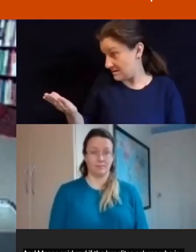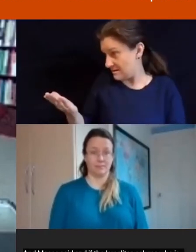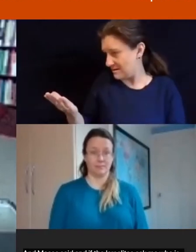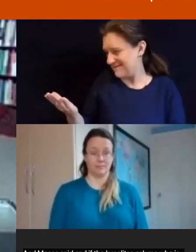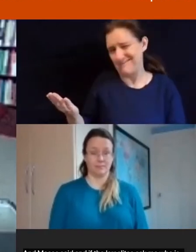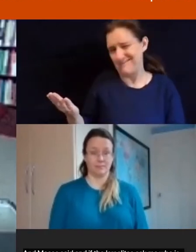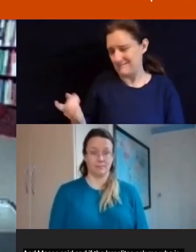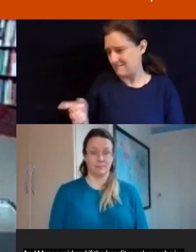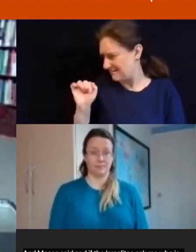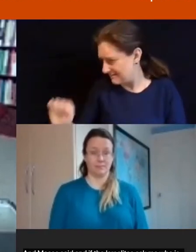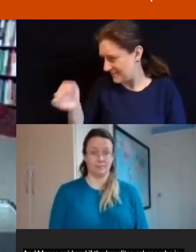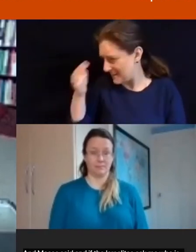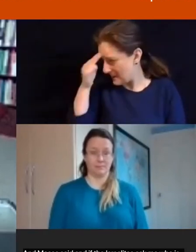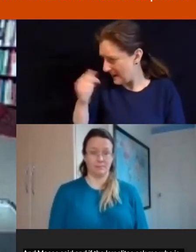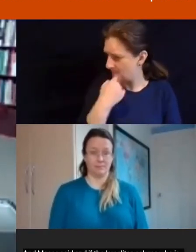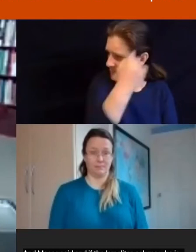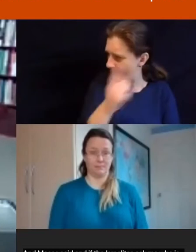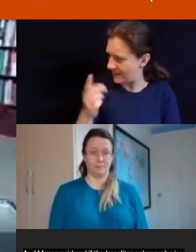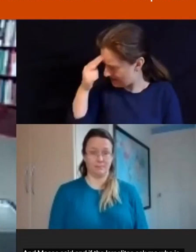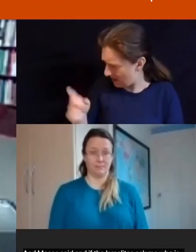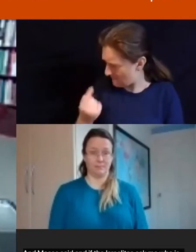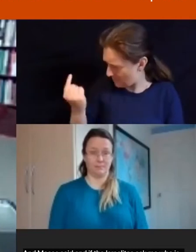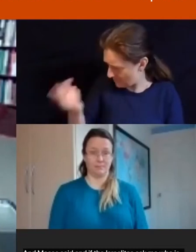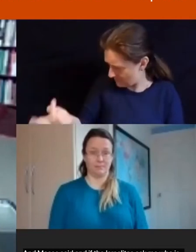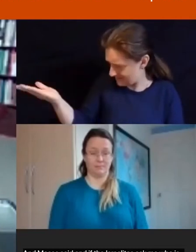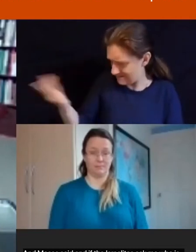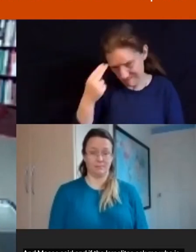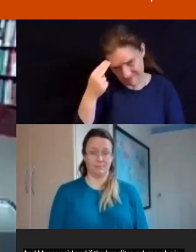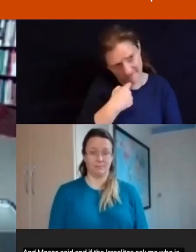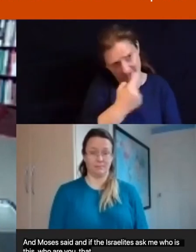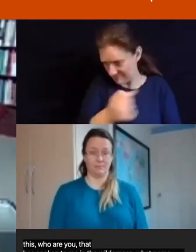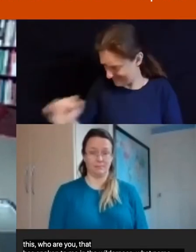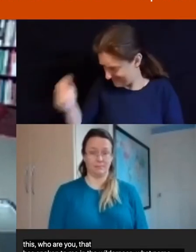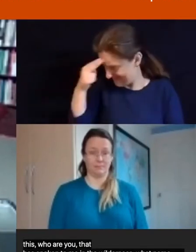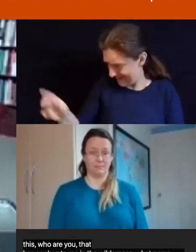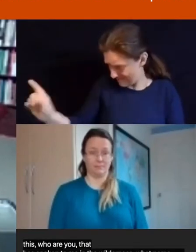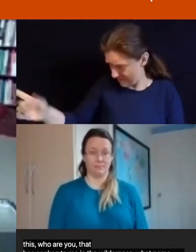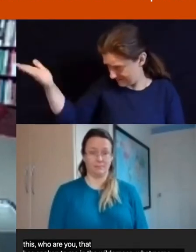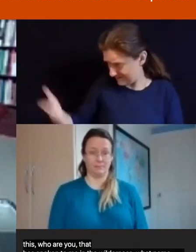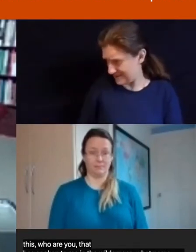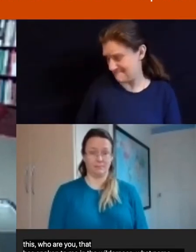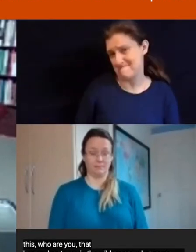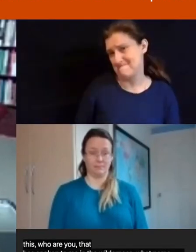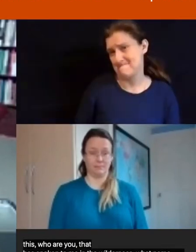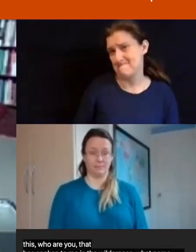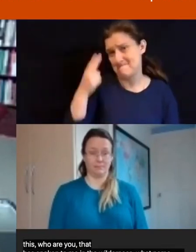What name shall I give them? What is your name?'"